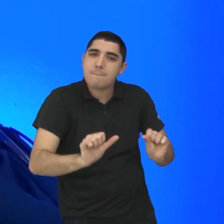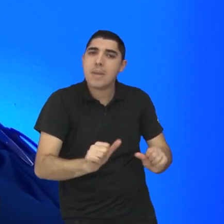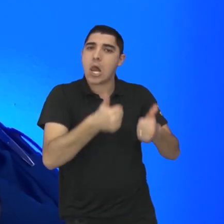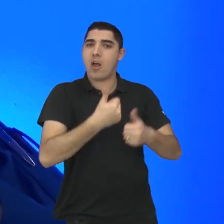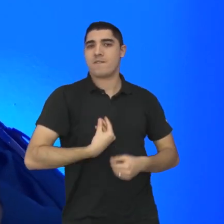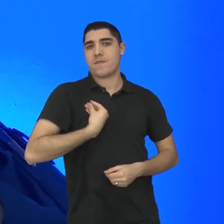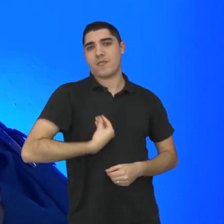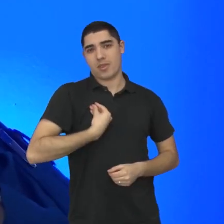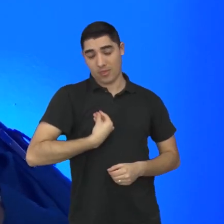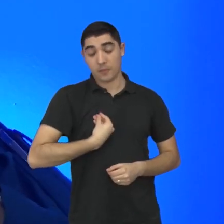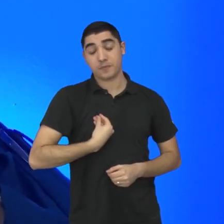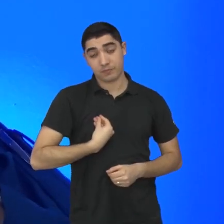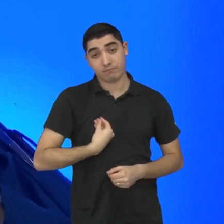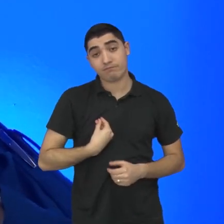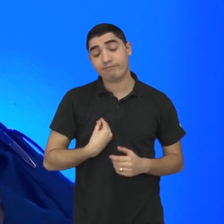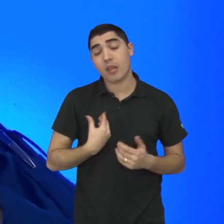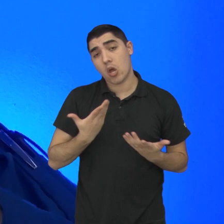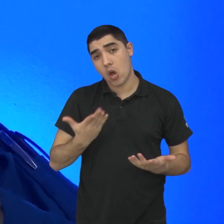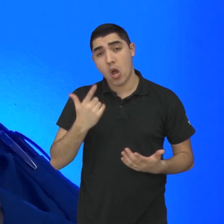Earth.